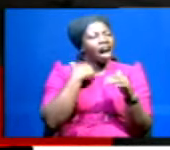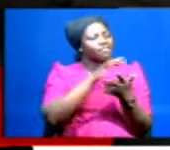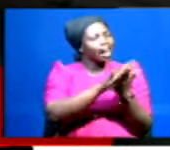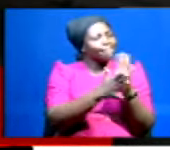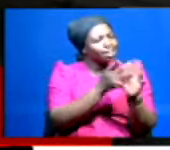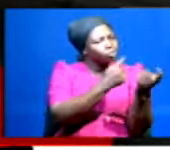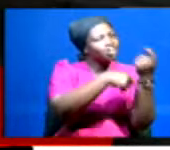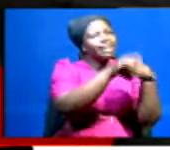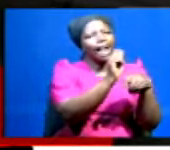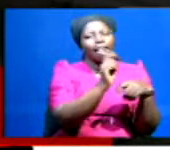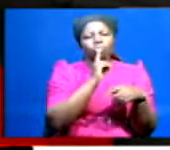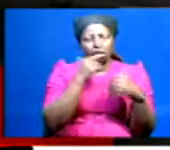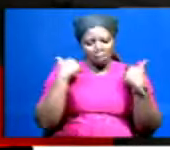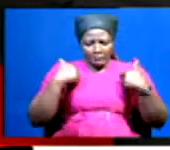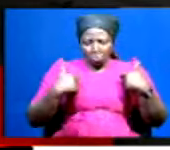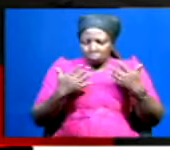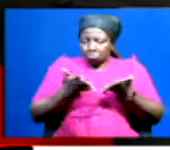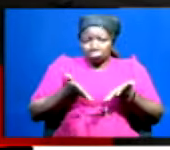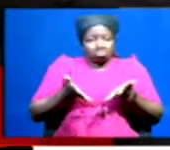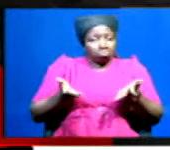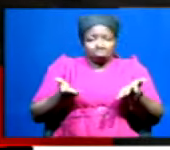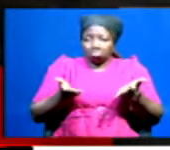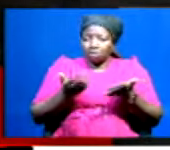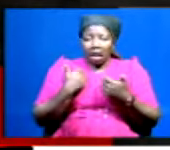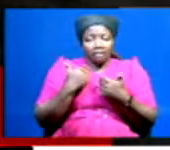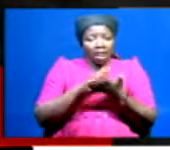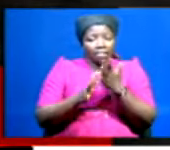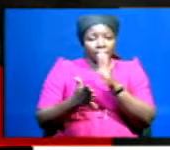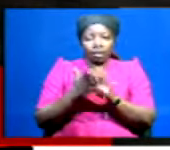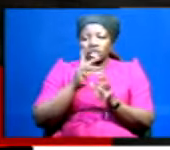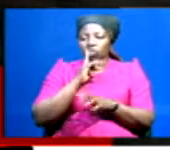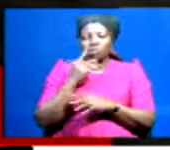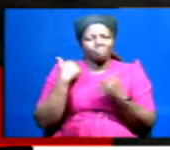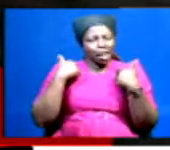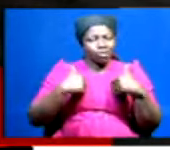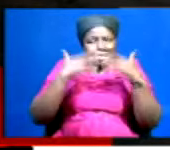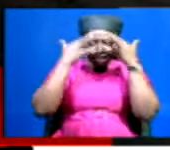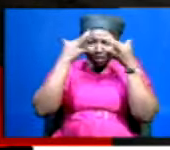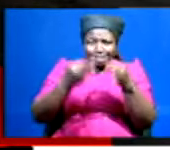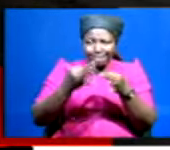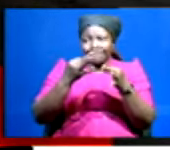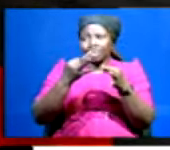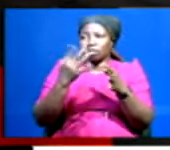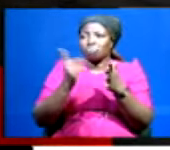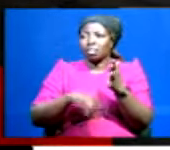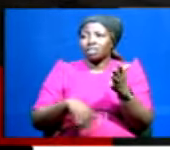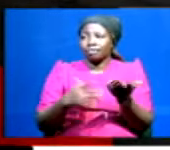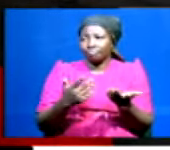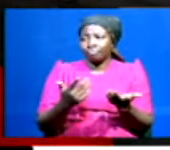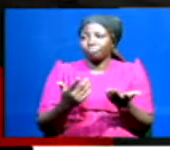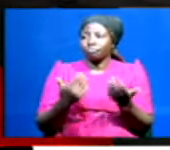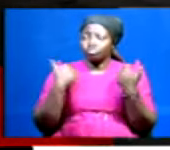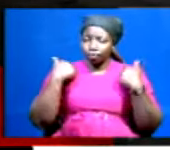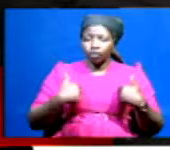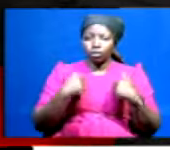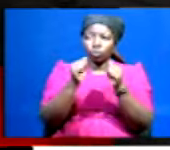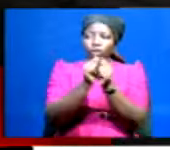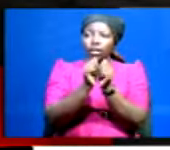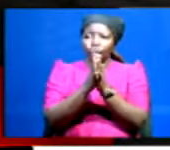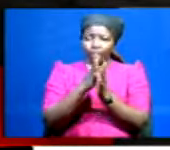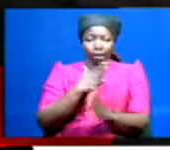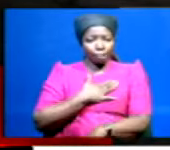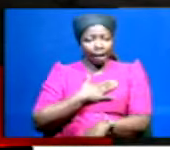Mimi iko hivyo tu. Kwa hivyo nimekata kauli, mimi na watoto yangu